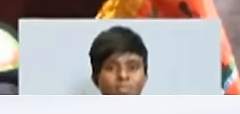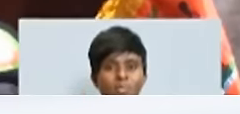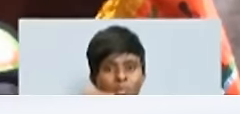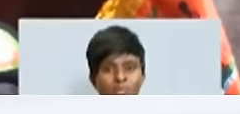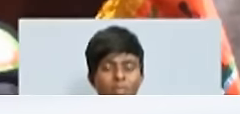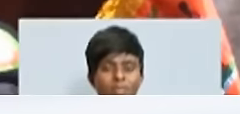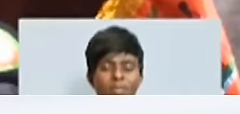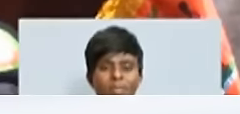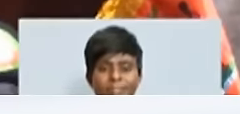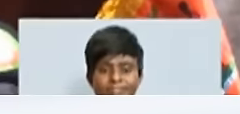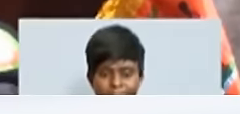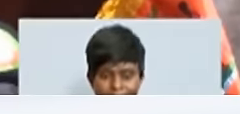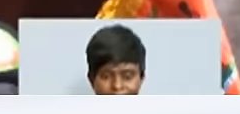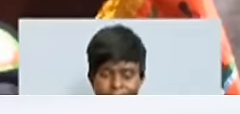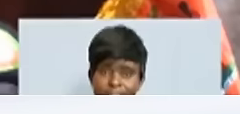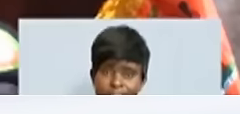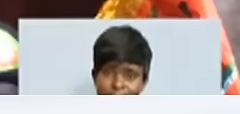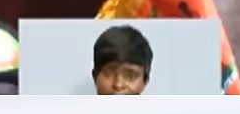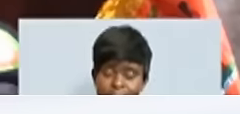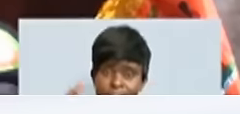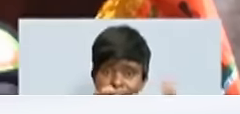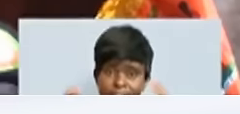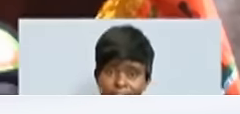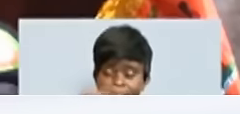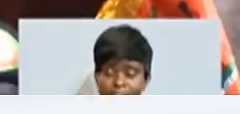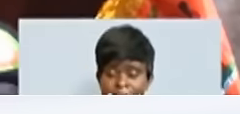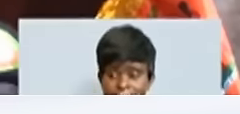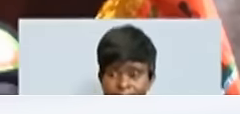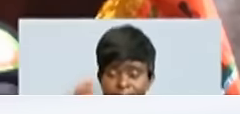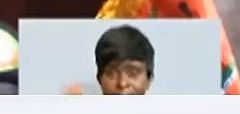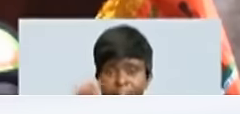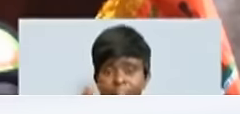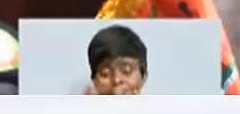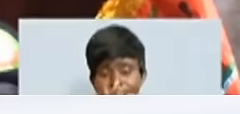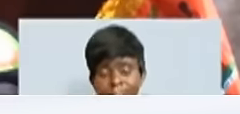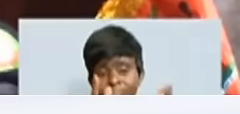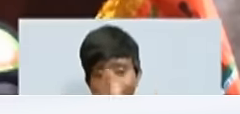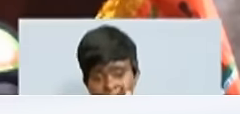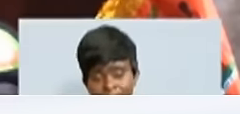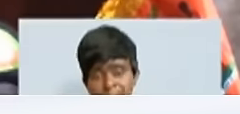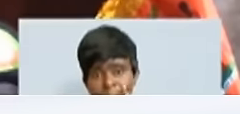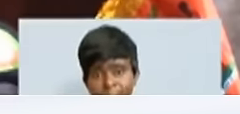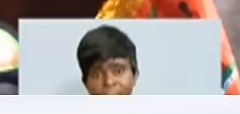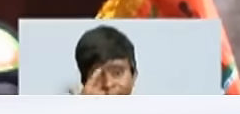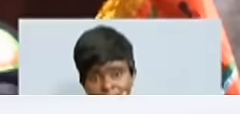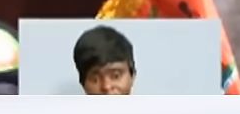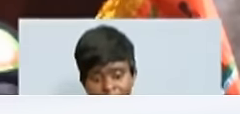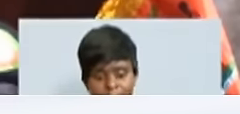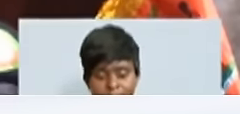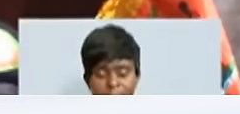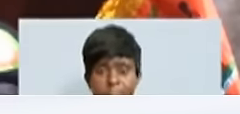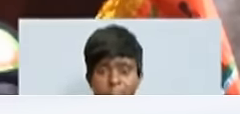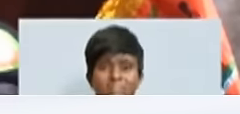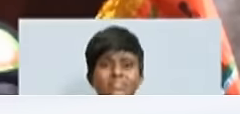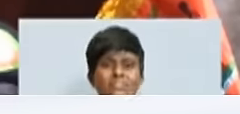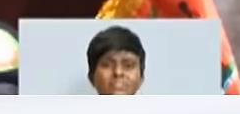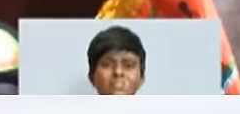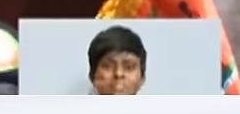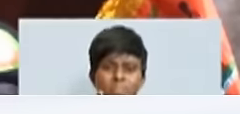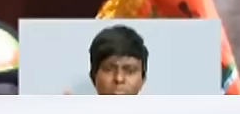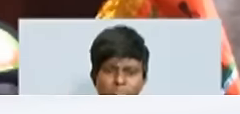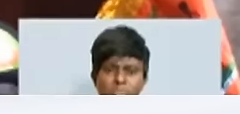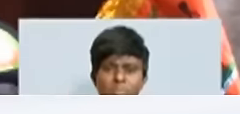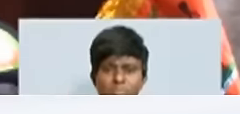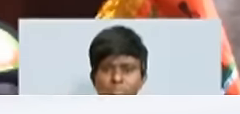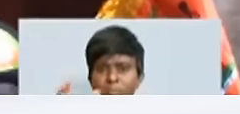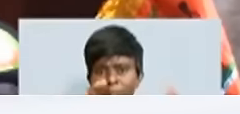of us. Local authorities should apply the available pieces of legislation to address the unsanitary conditions